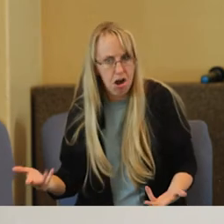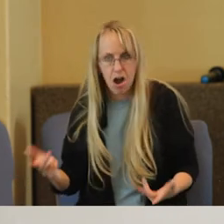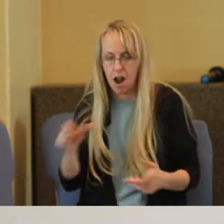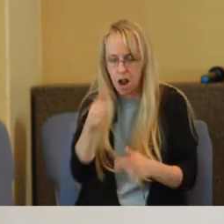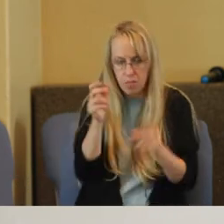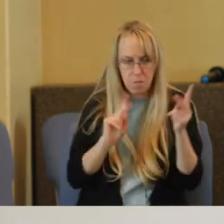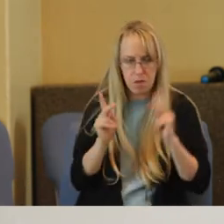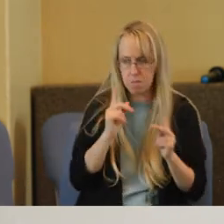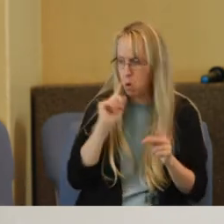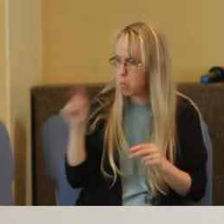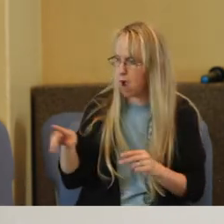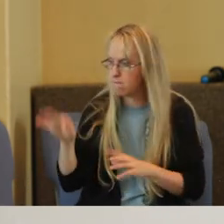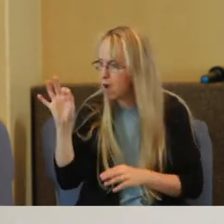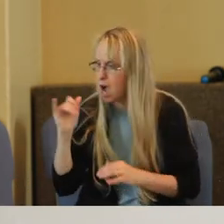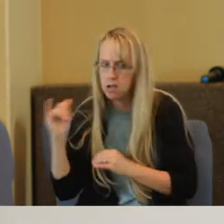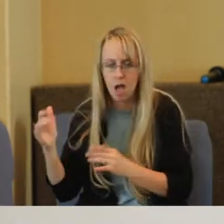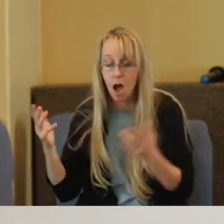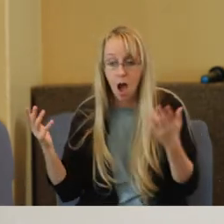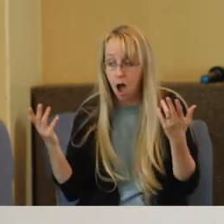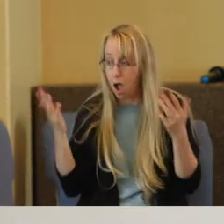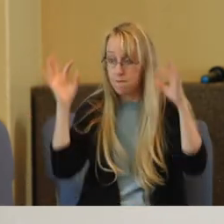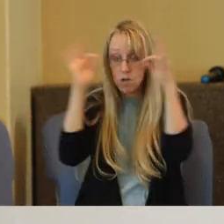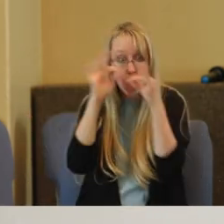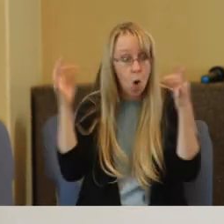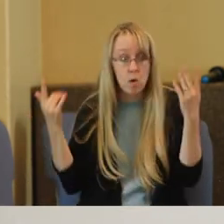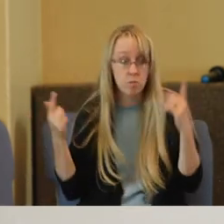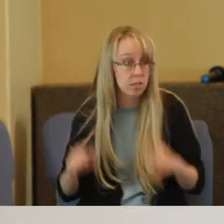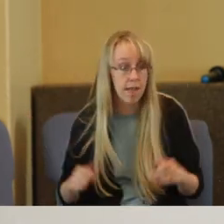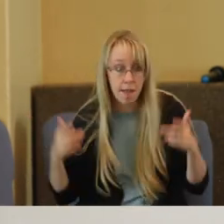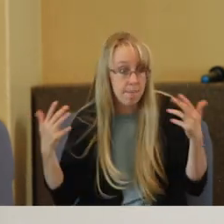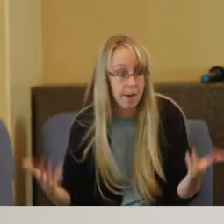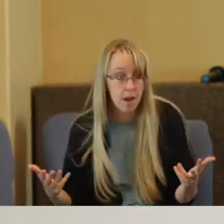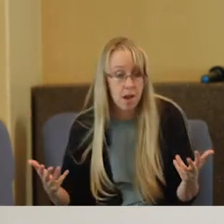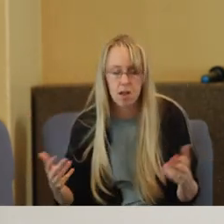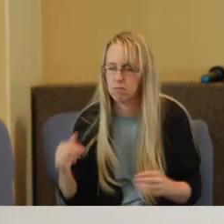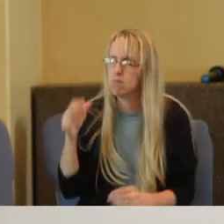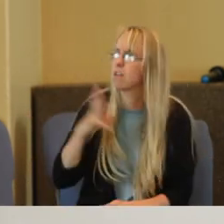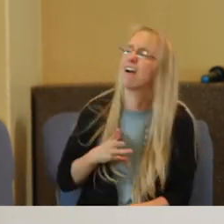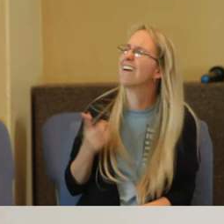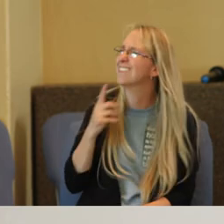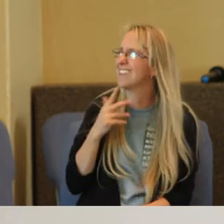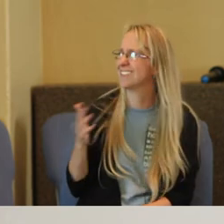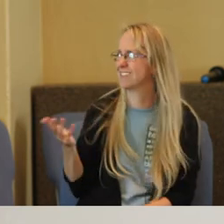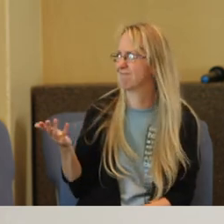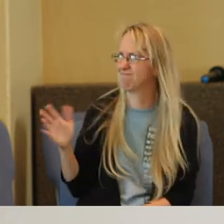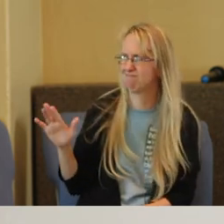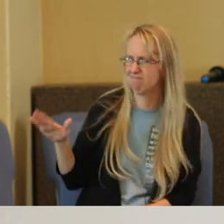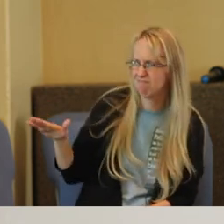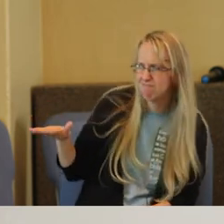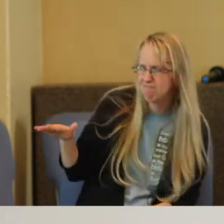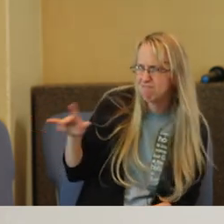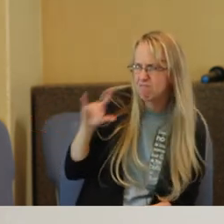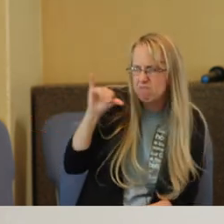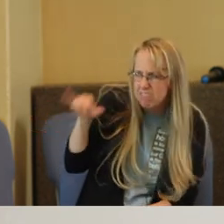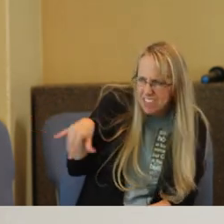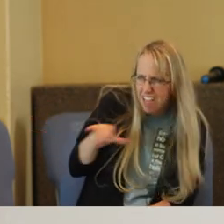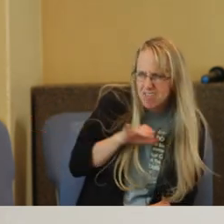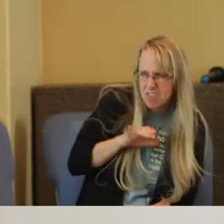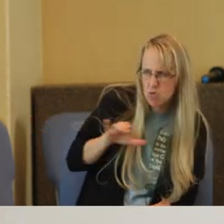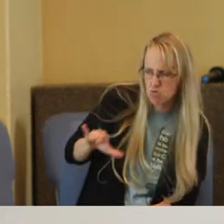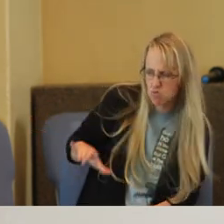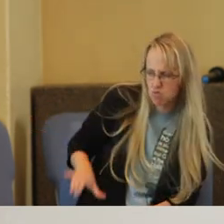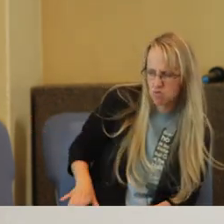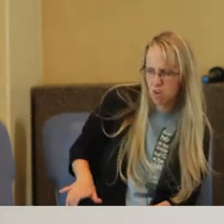just as they described. We have no idea what's going on." And the guy says, "Hey, isn't it that the Christ has